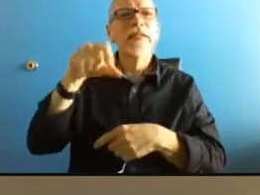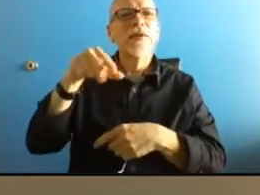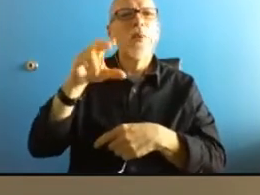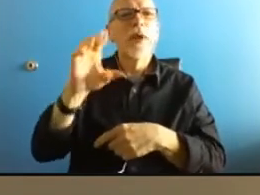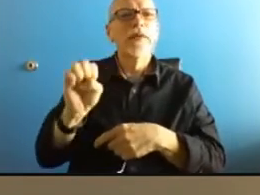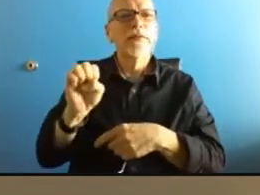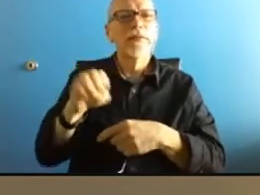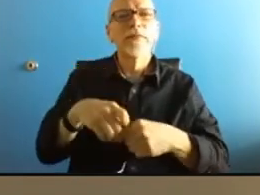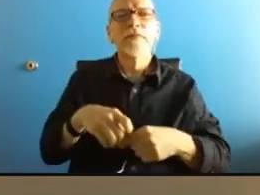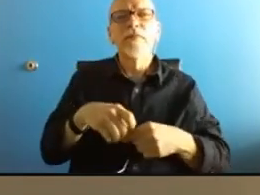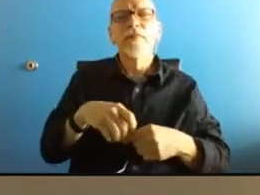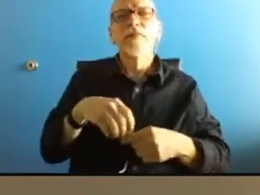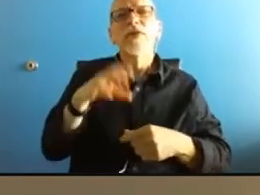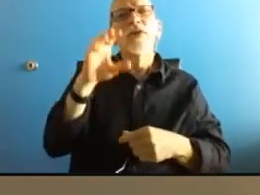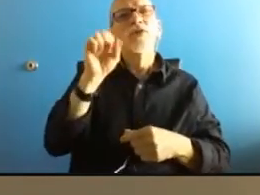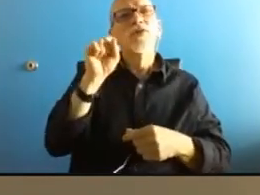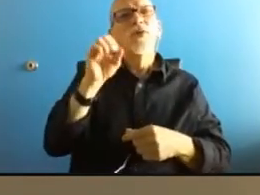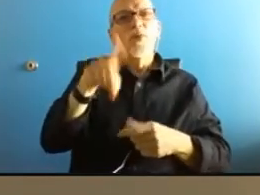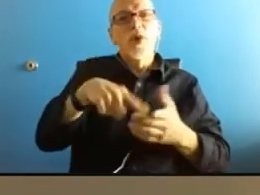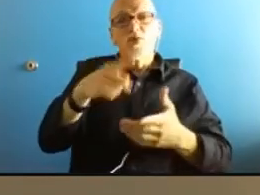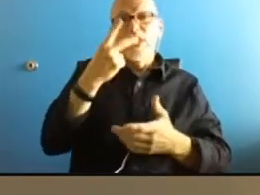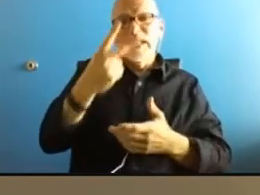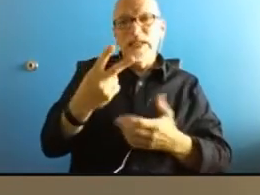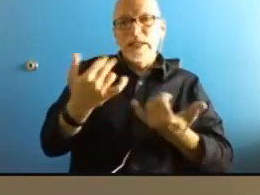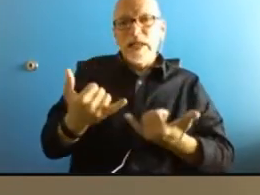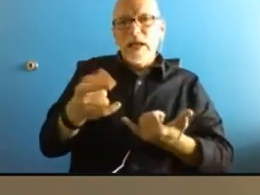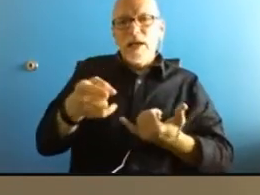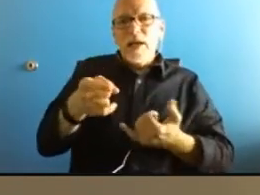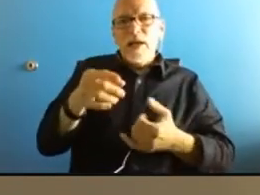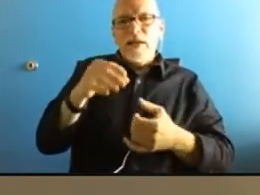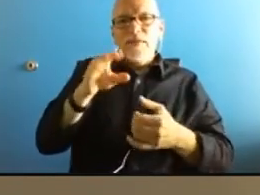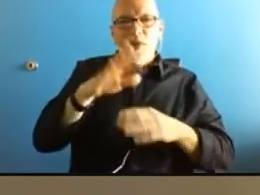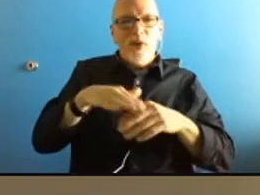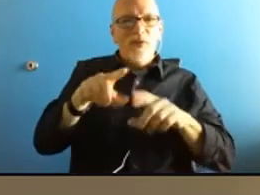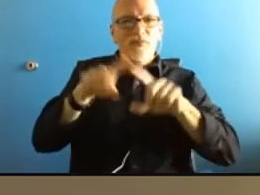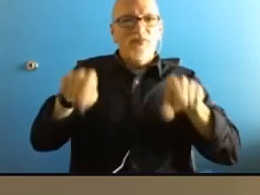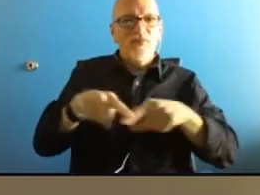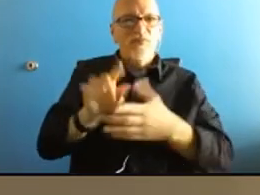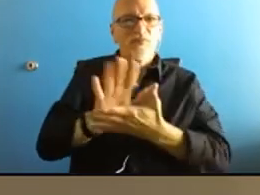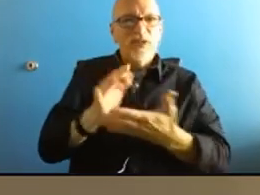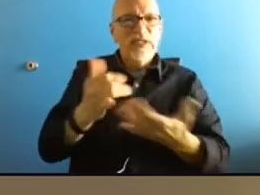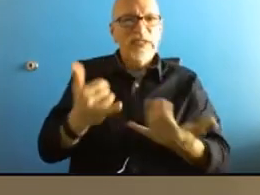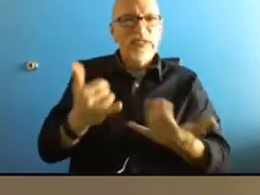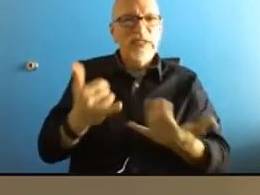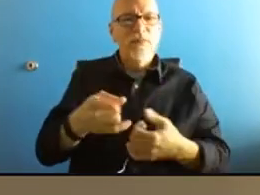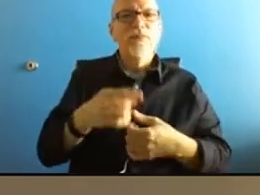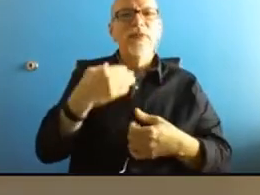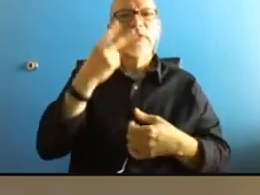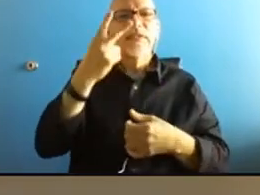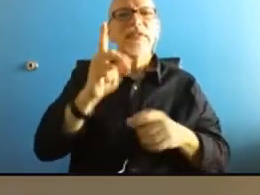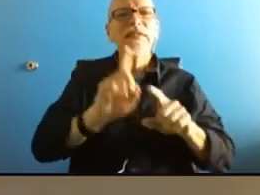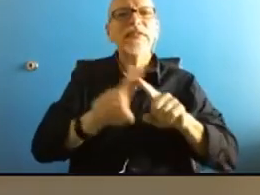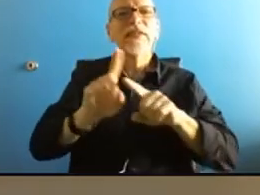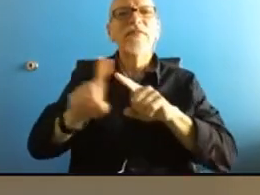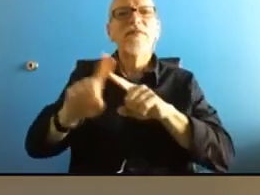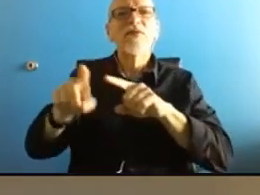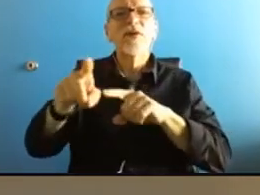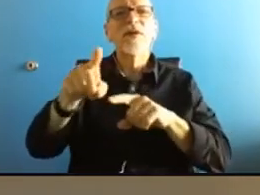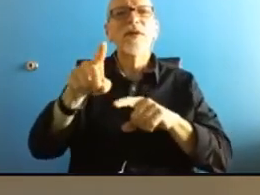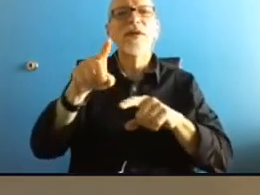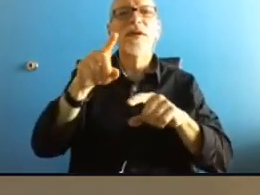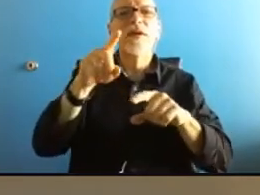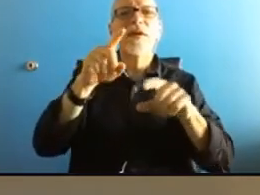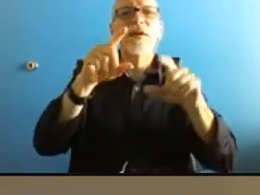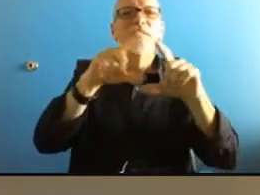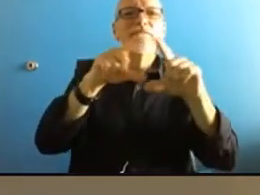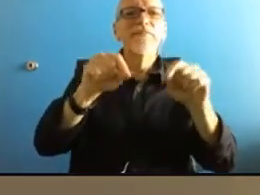And so what you're seeing in real time right now are the different blocks and their functions and how